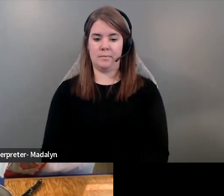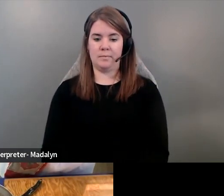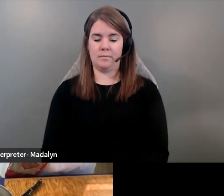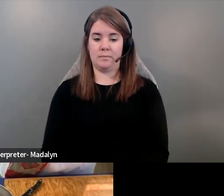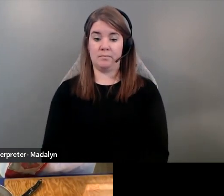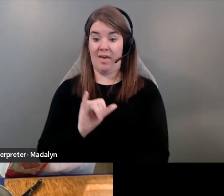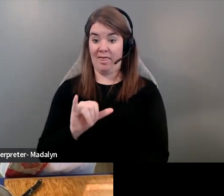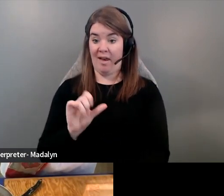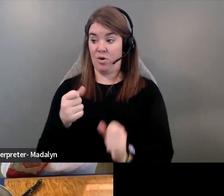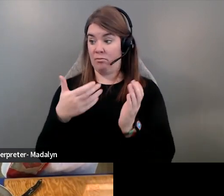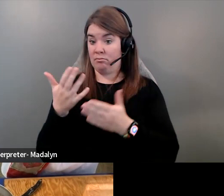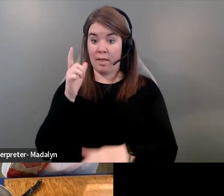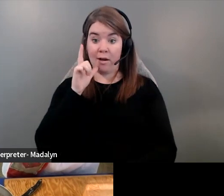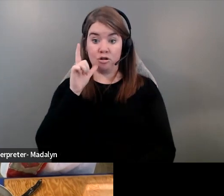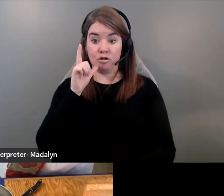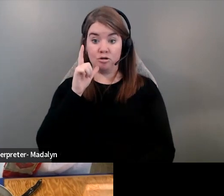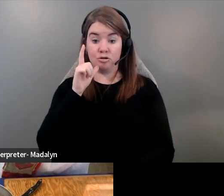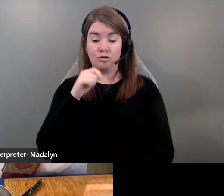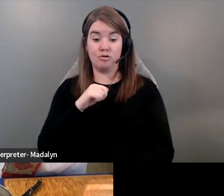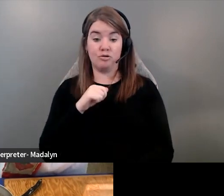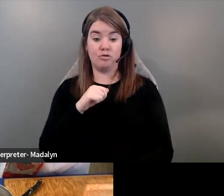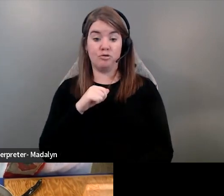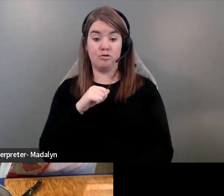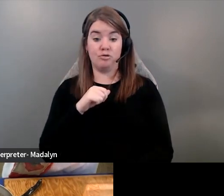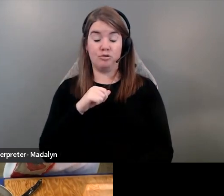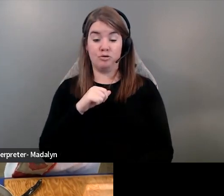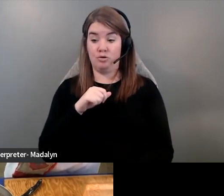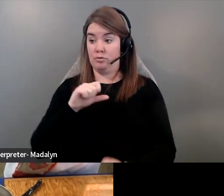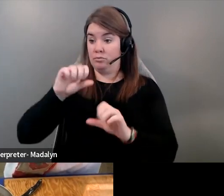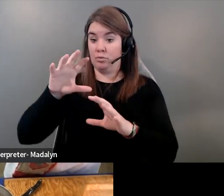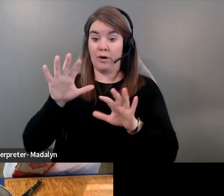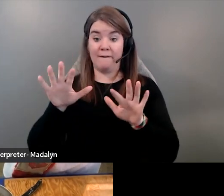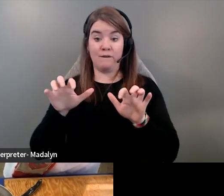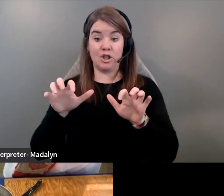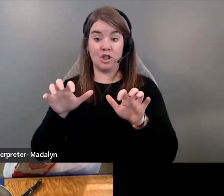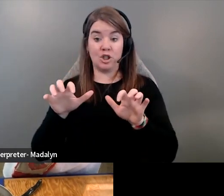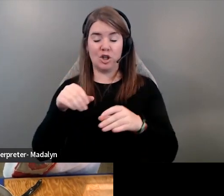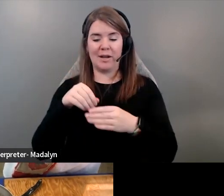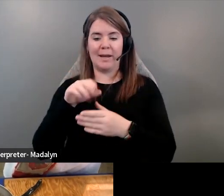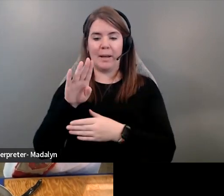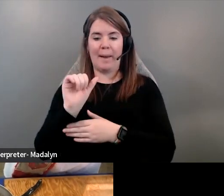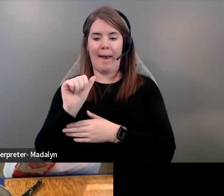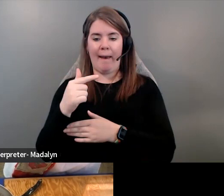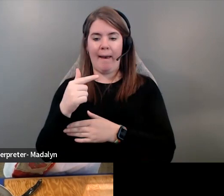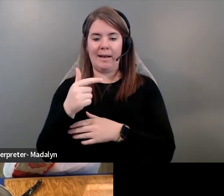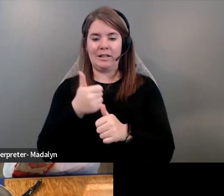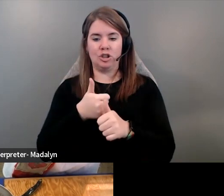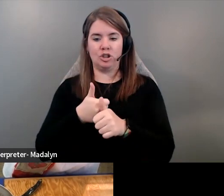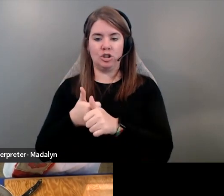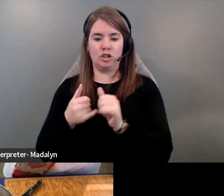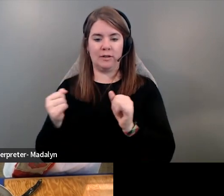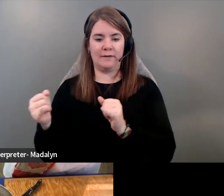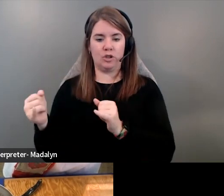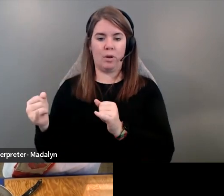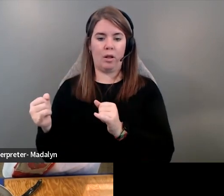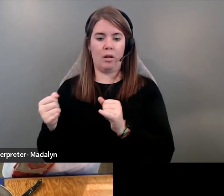for lunch. You can toss them in the freezer and store them in a Ziploc bag, all individually wrapped like this. You can take it